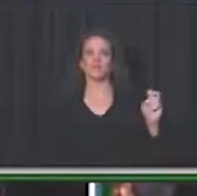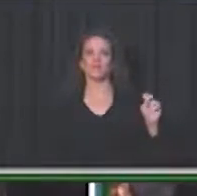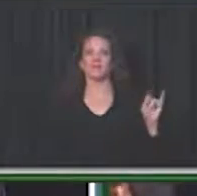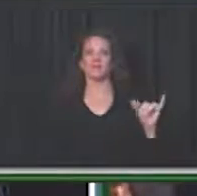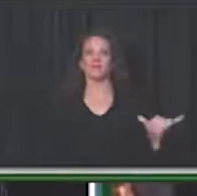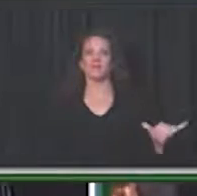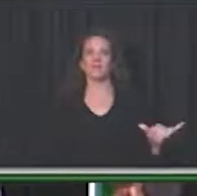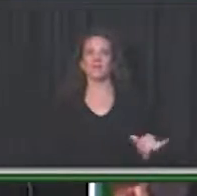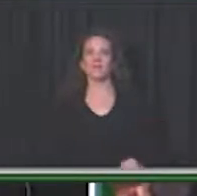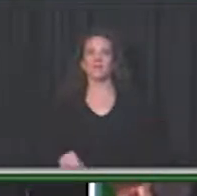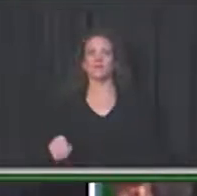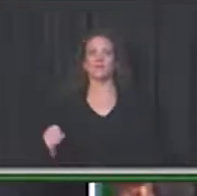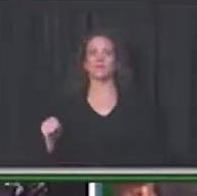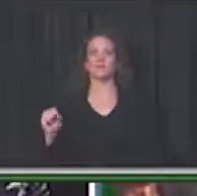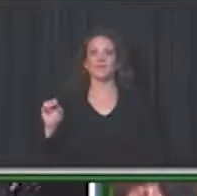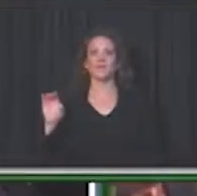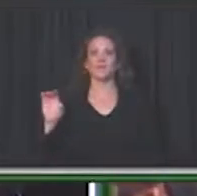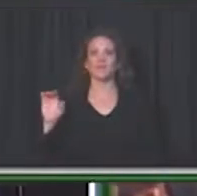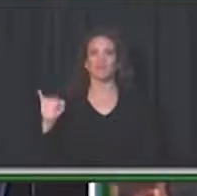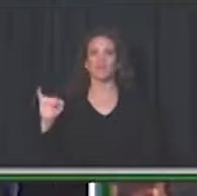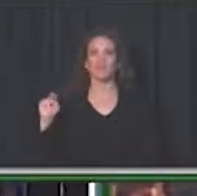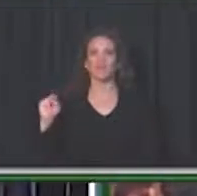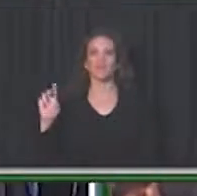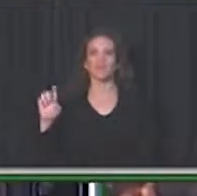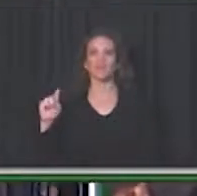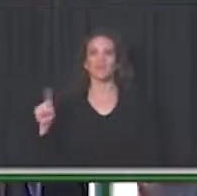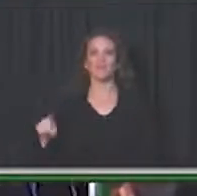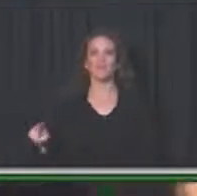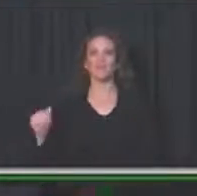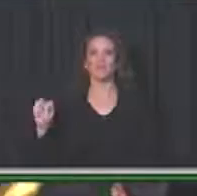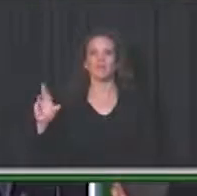Maria Inez Arruelas.